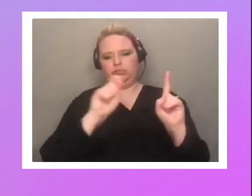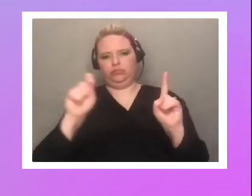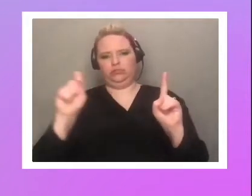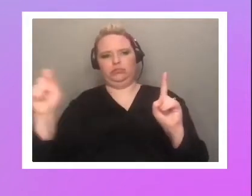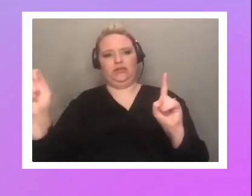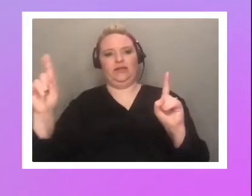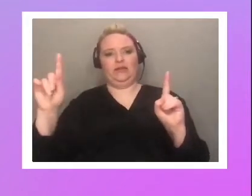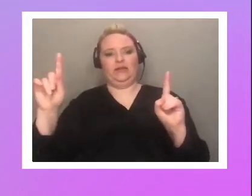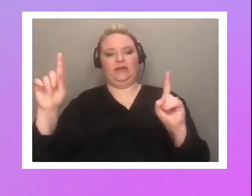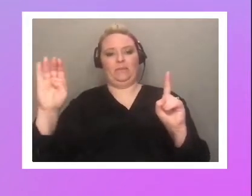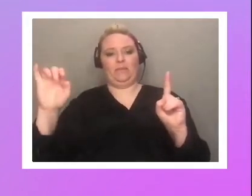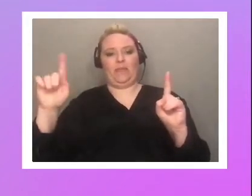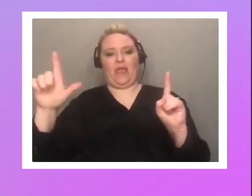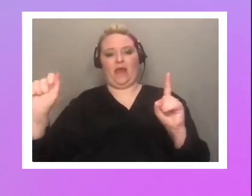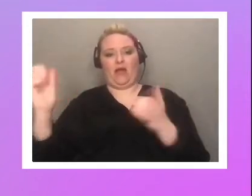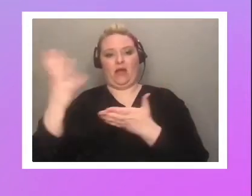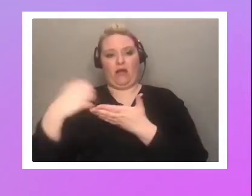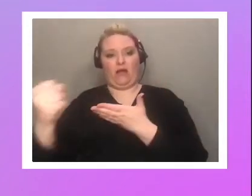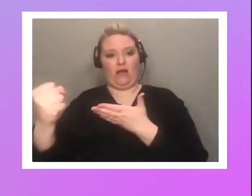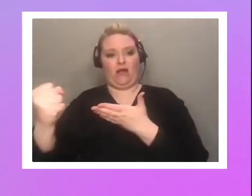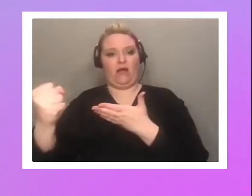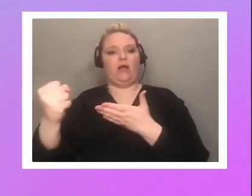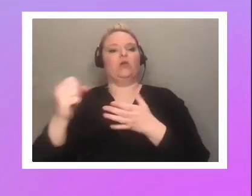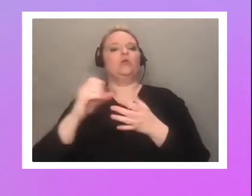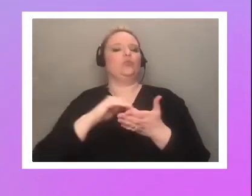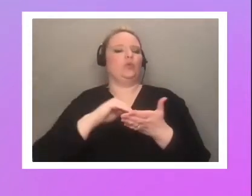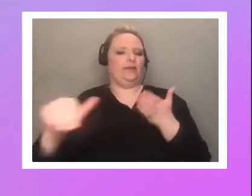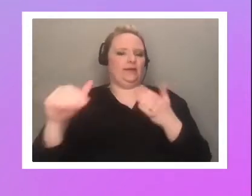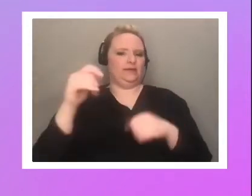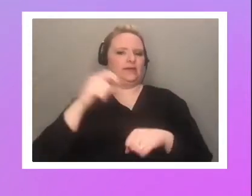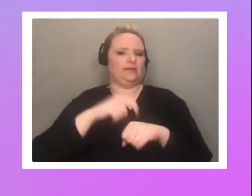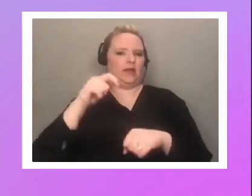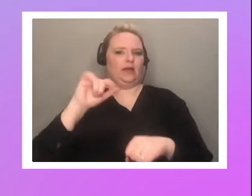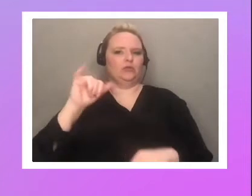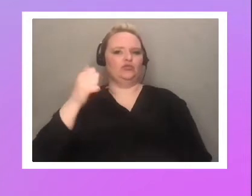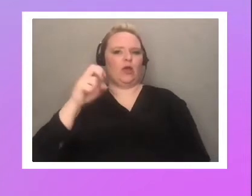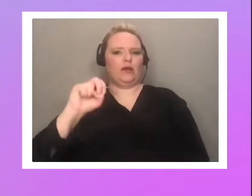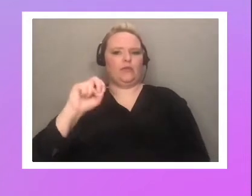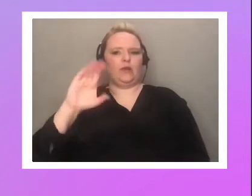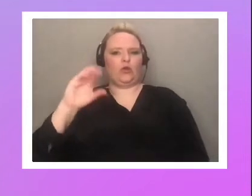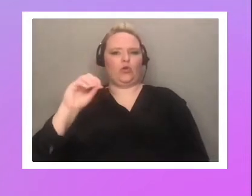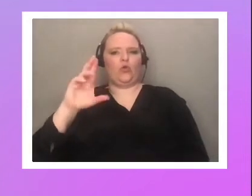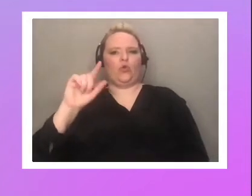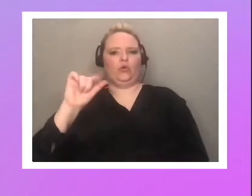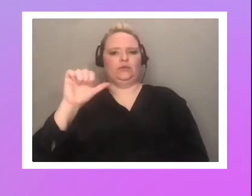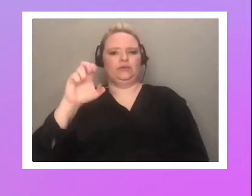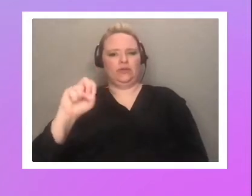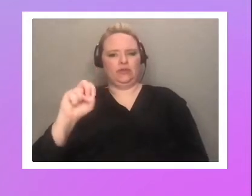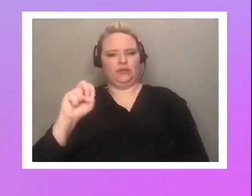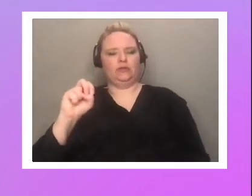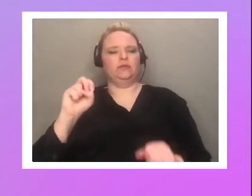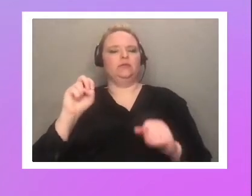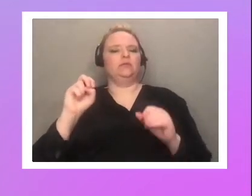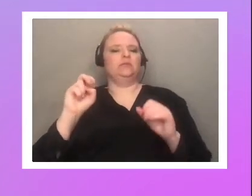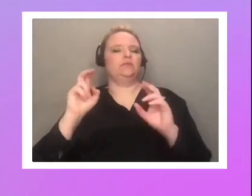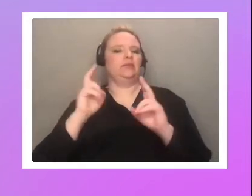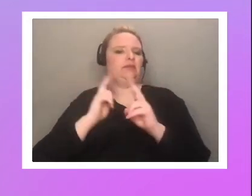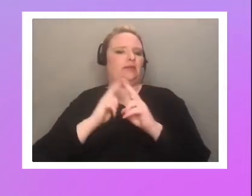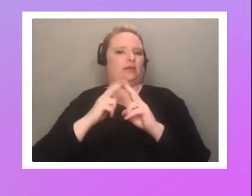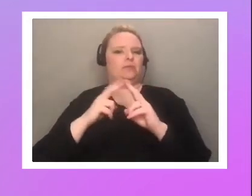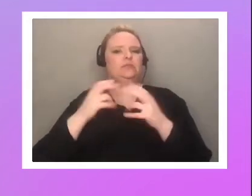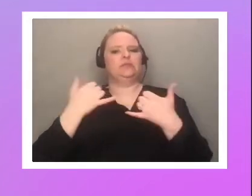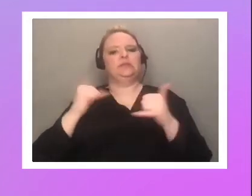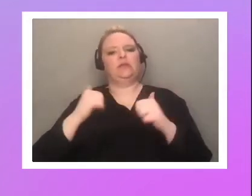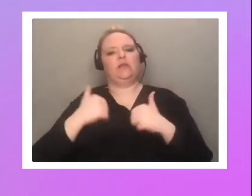beta, and we're releasing on time." And this is from Jonathan Coulton, Still Alive, which is one of the theme